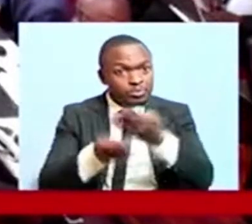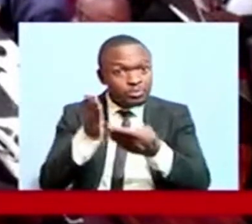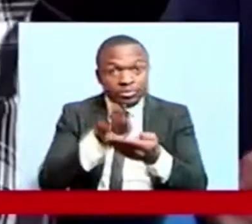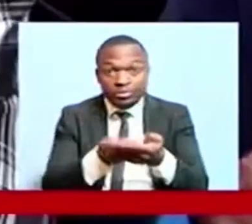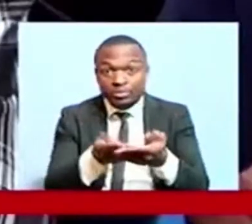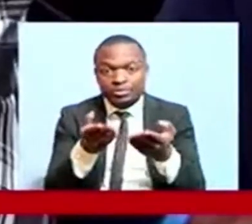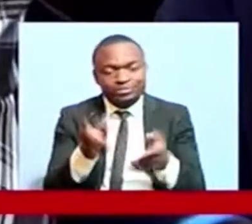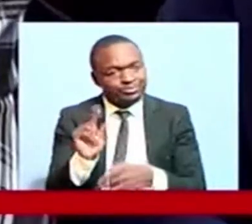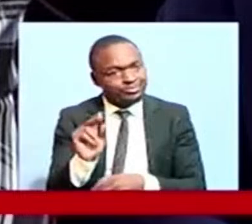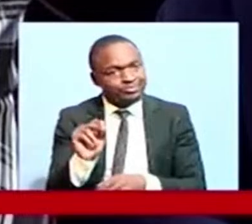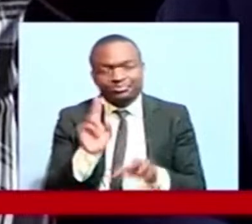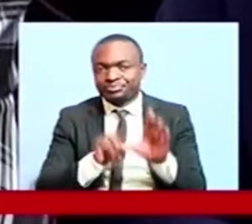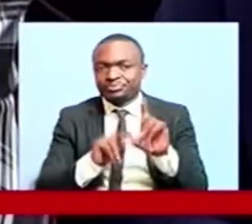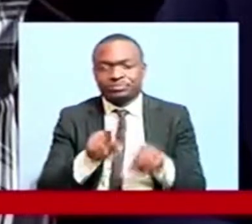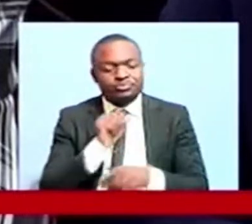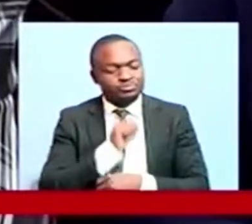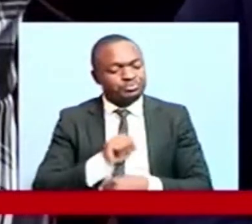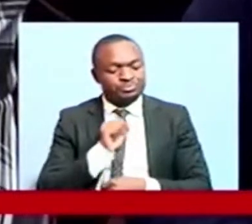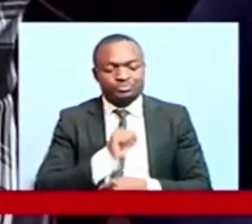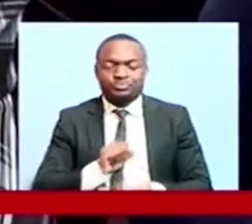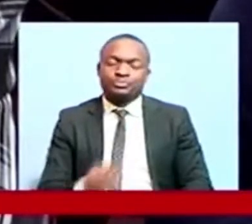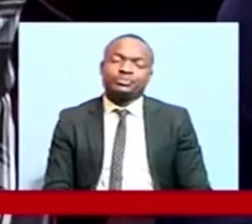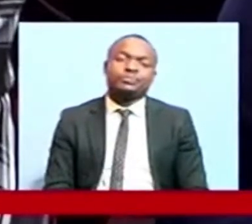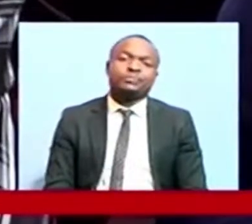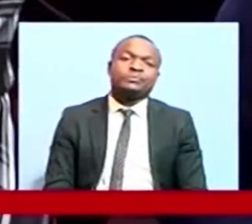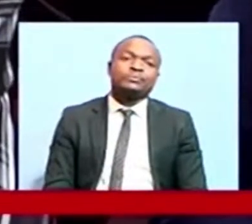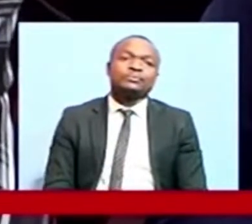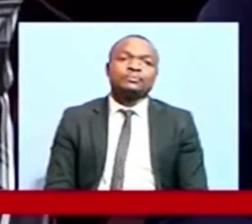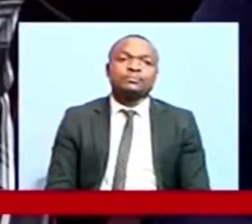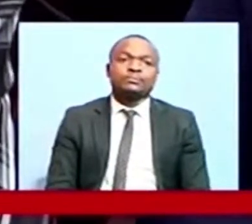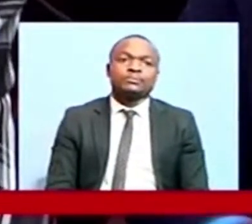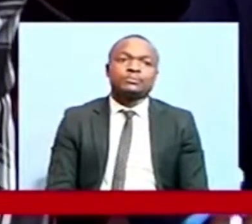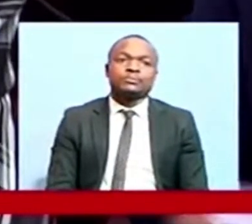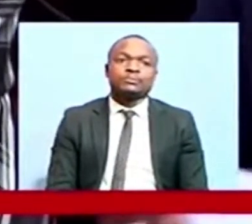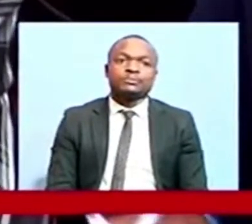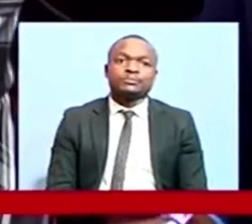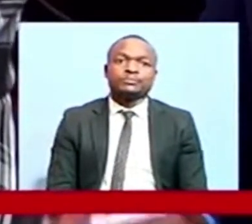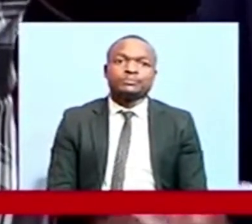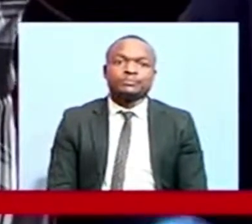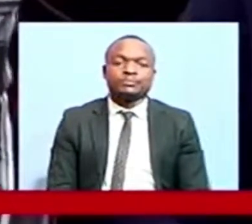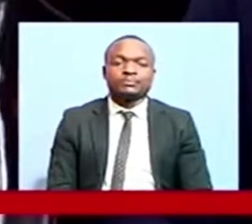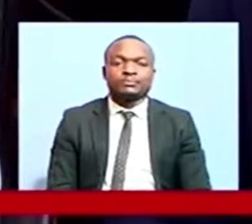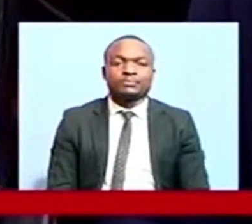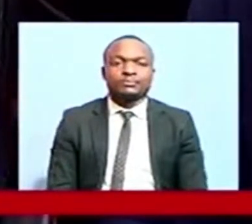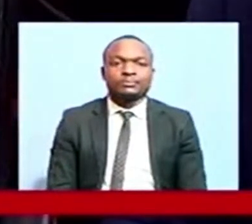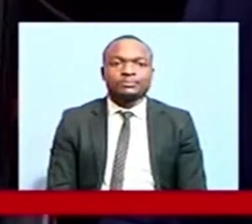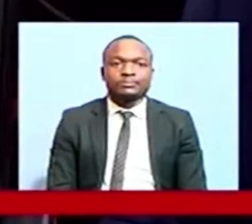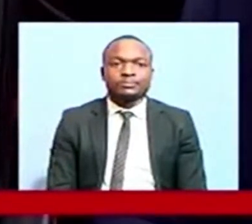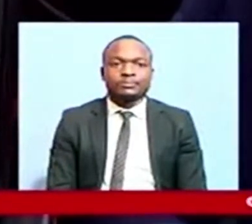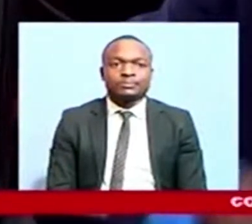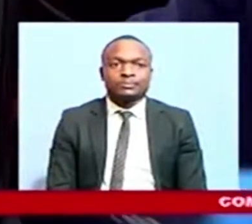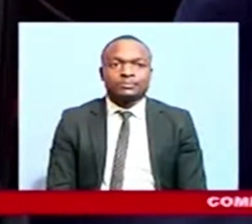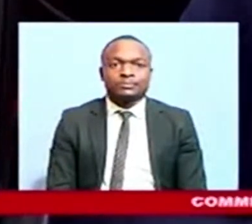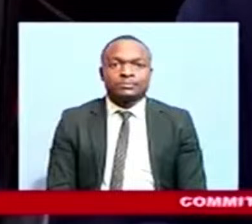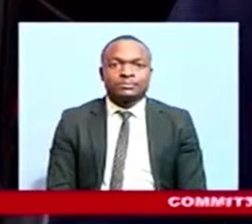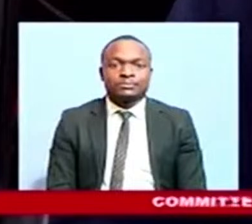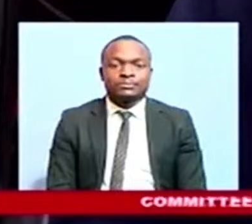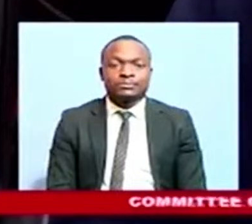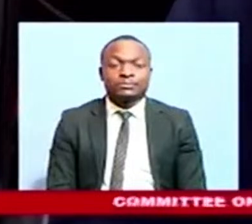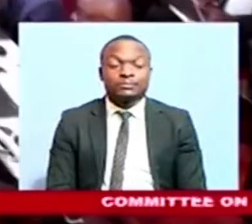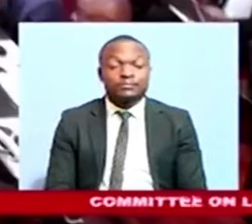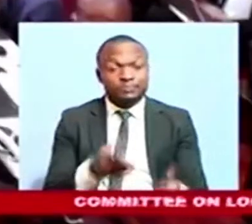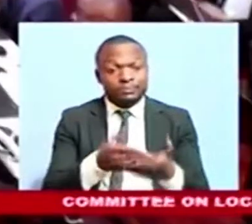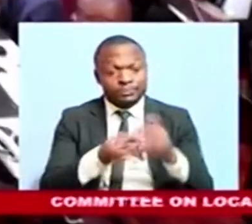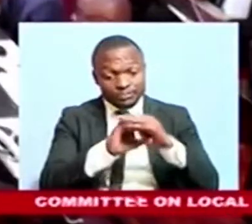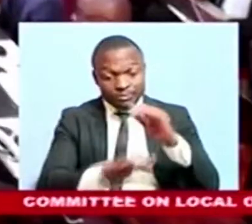No, Chair, sorry about that. Don't do that. We are partial. So to help Director Works, this was under